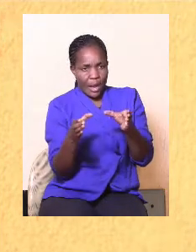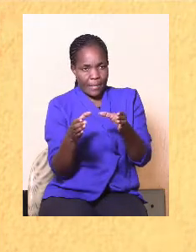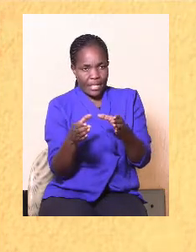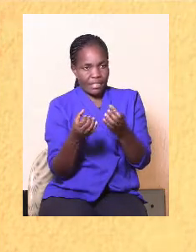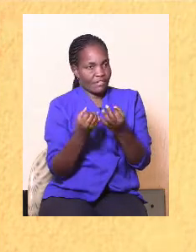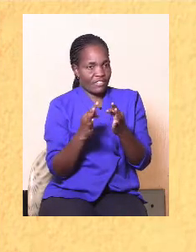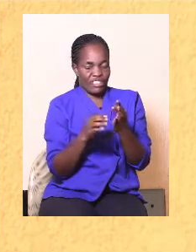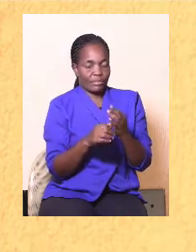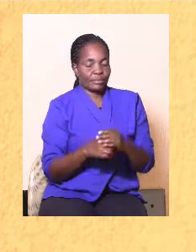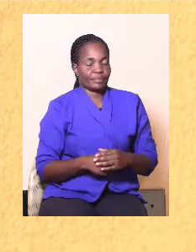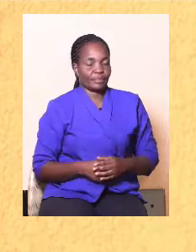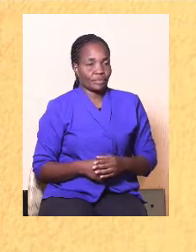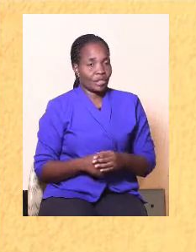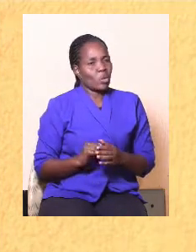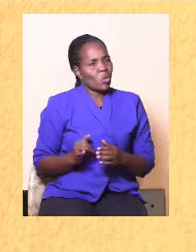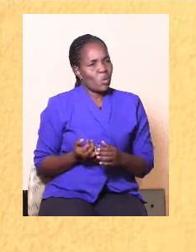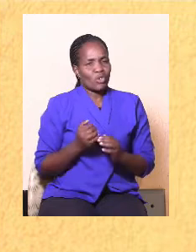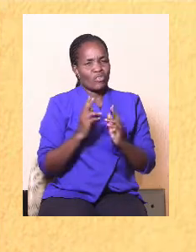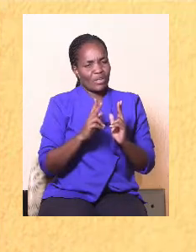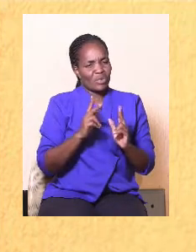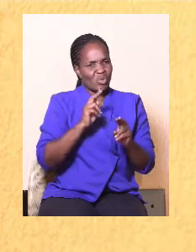beneficiary. Now, once that has been